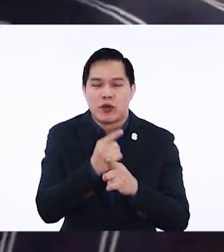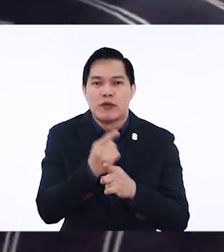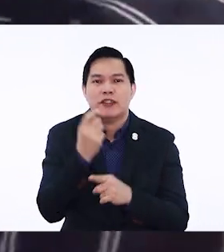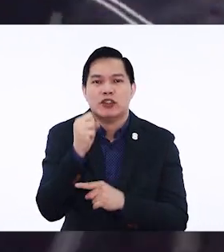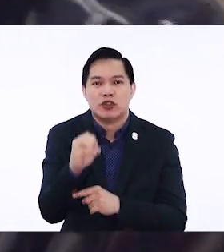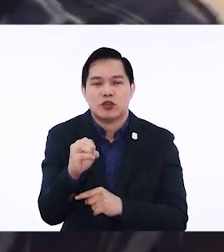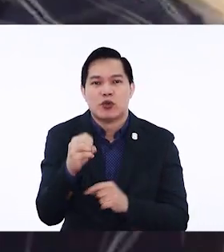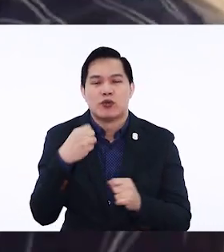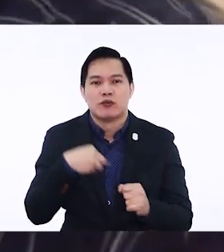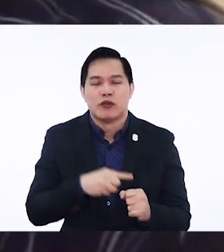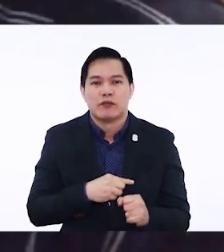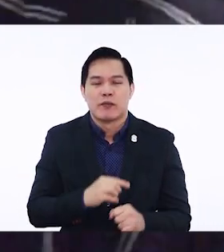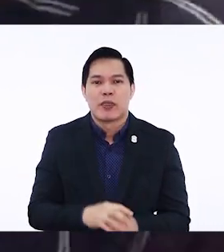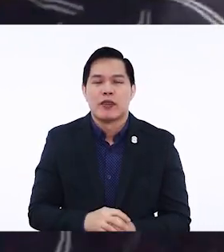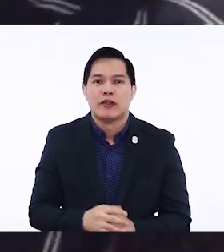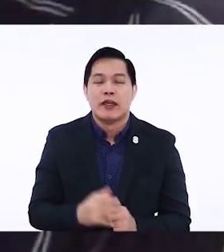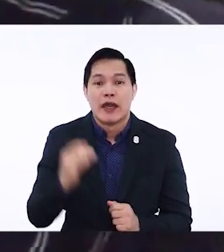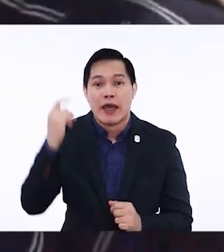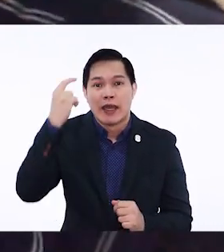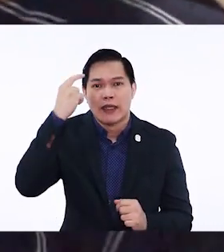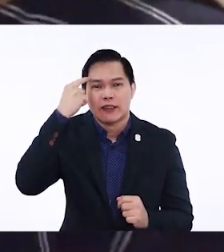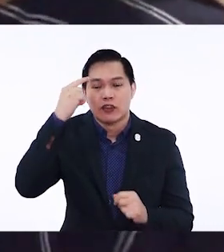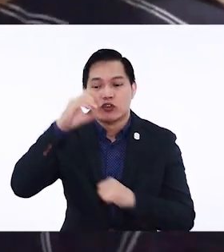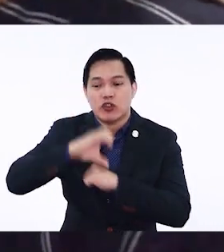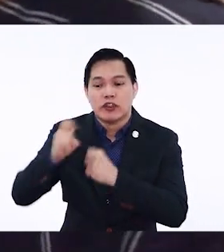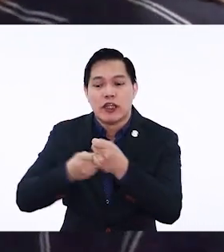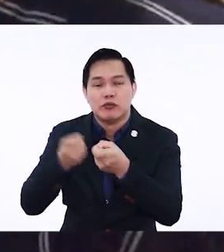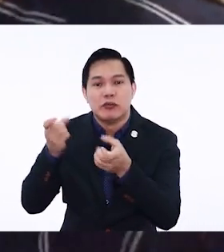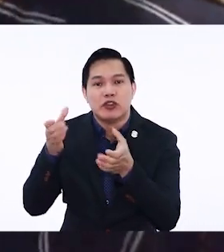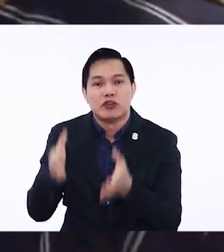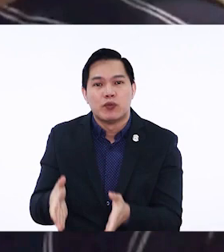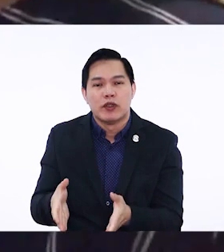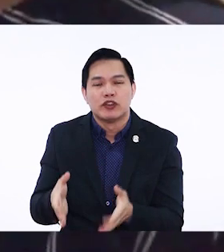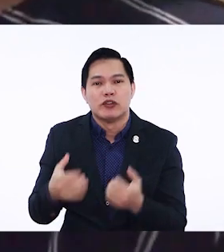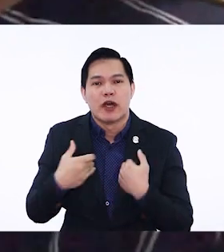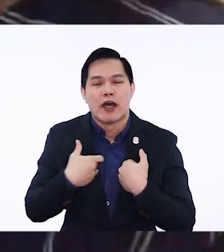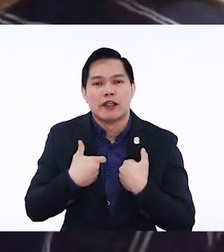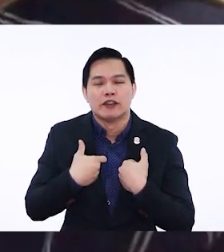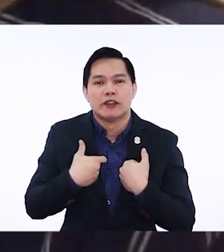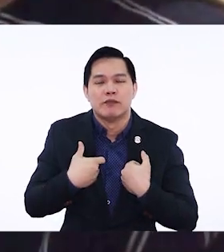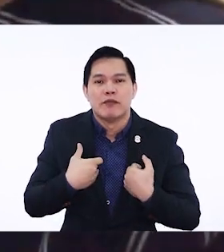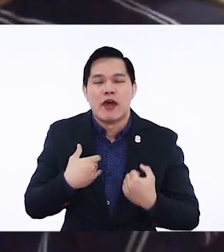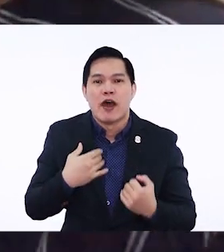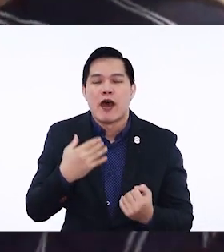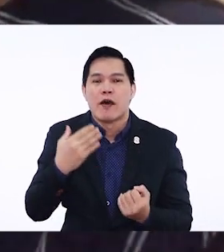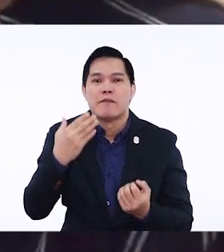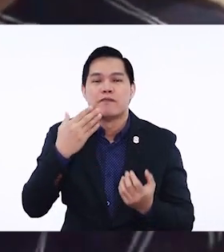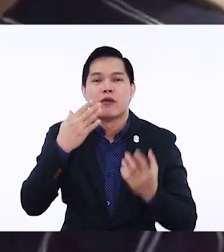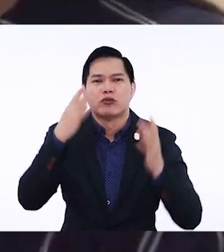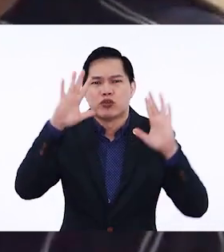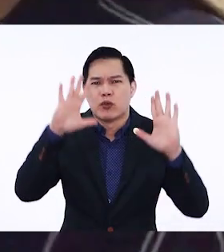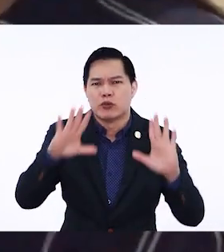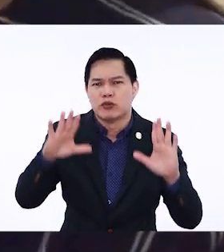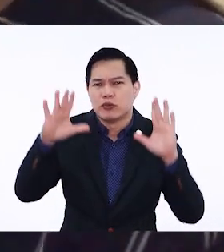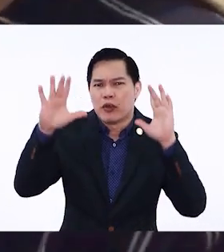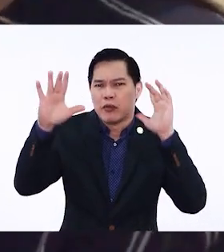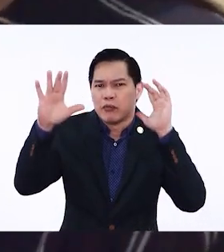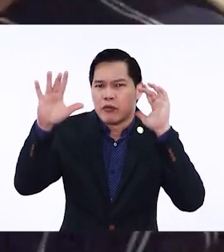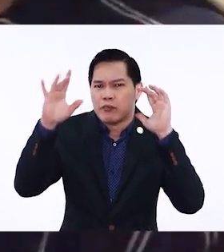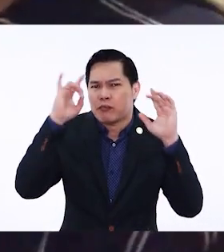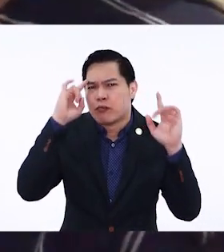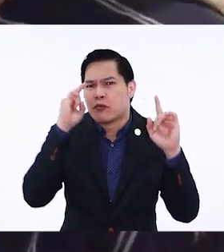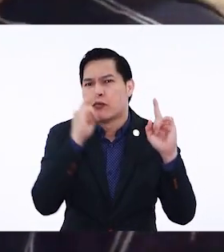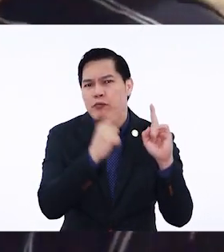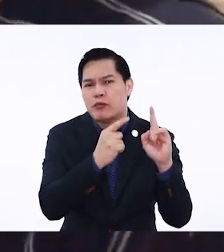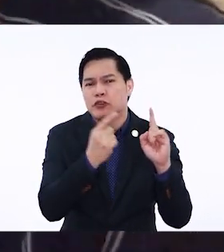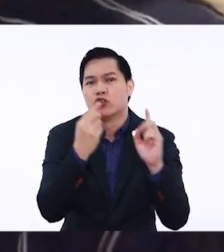order to relay that message. I think the church administration has such a great purpose in uniting each and every one of us. So